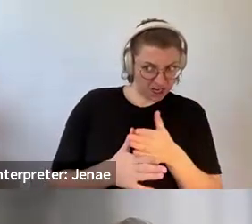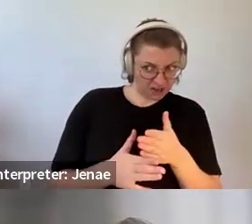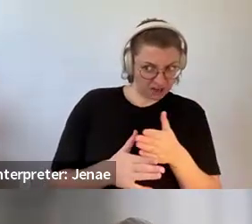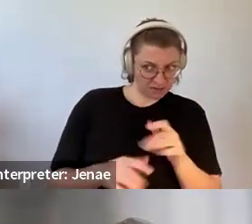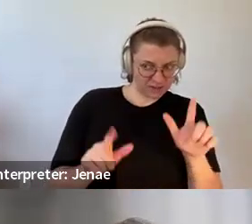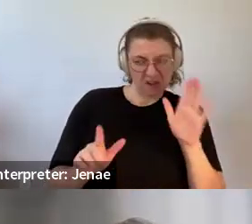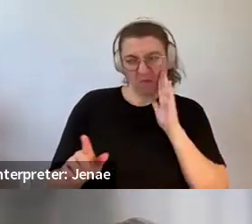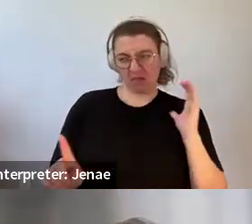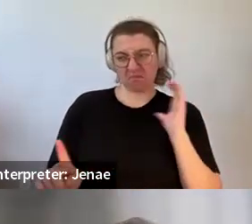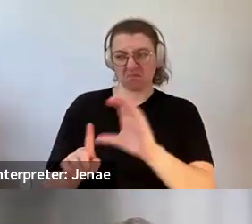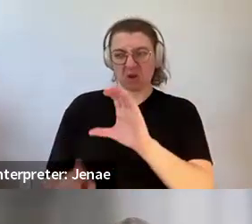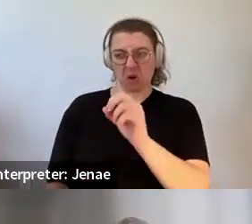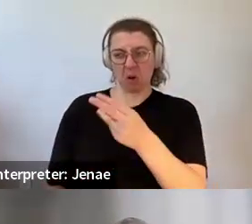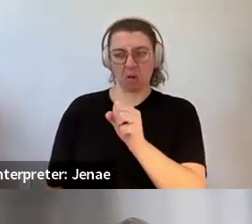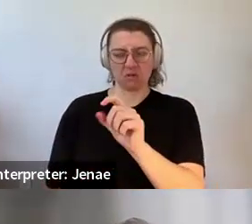co-host anyways.